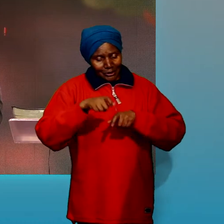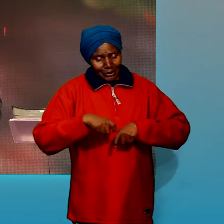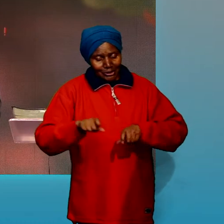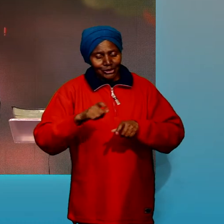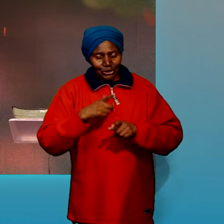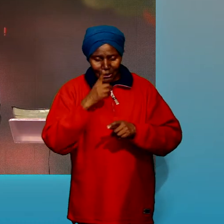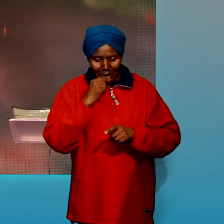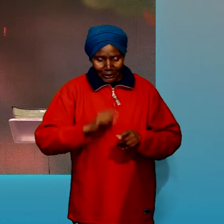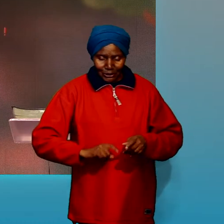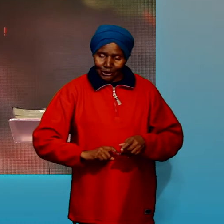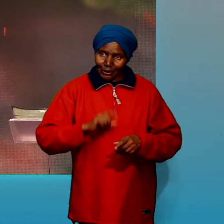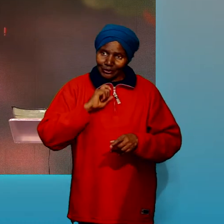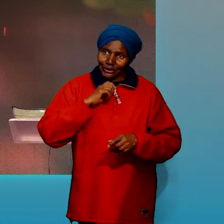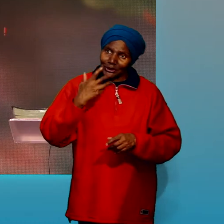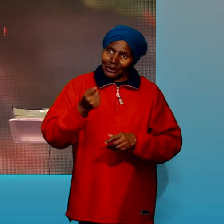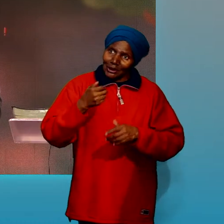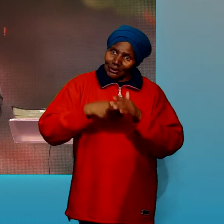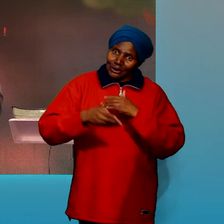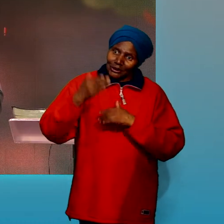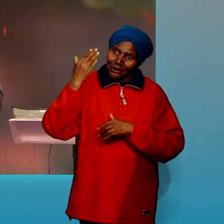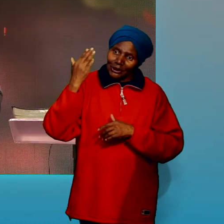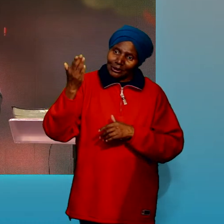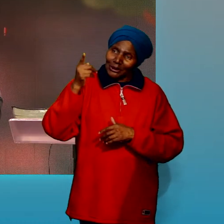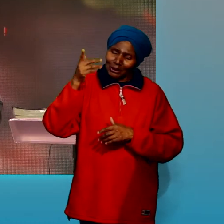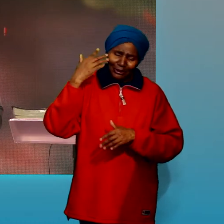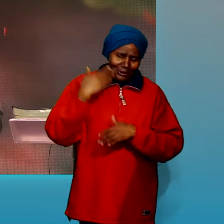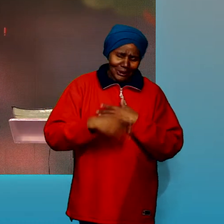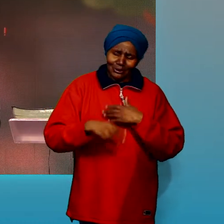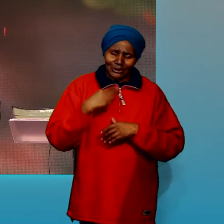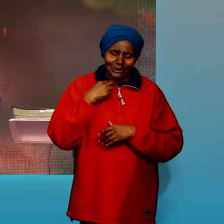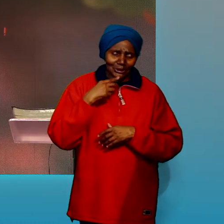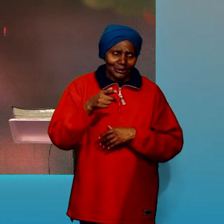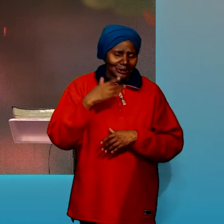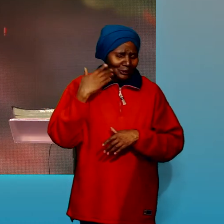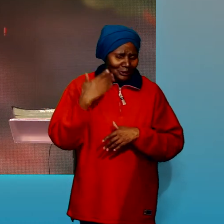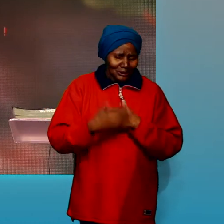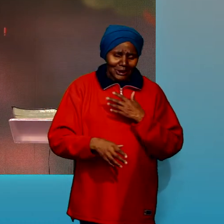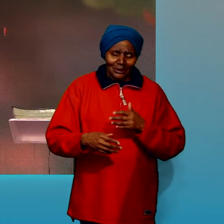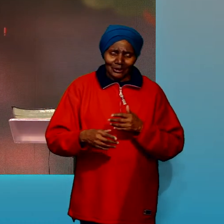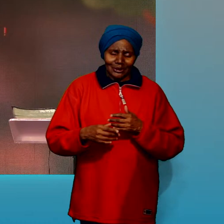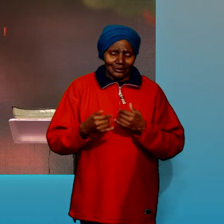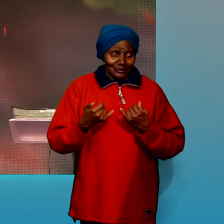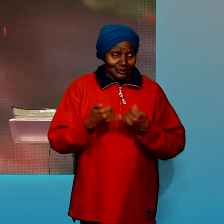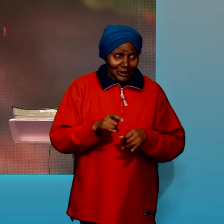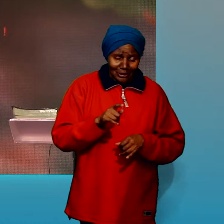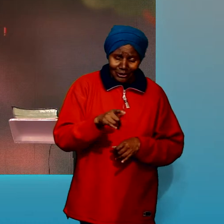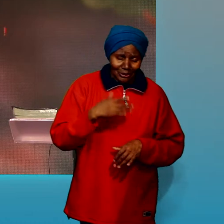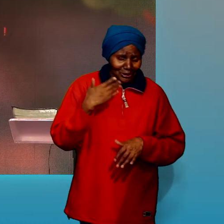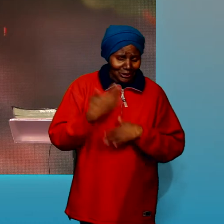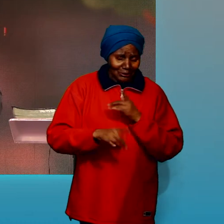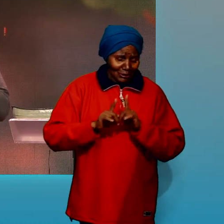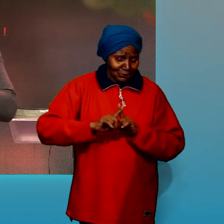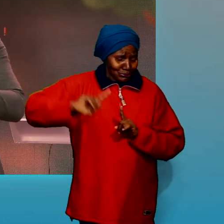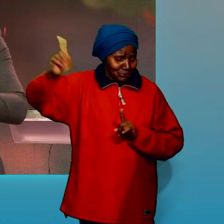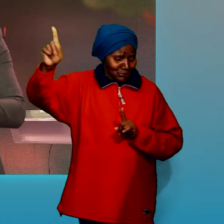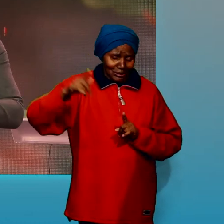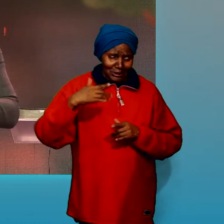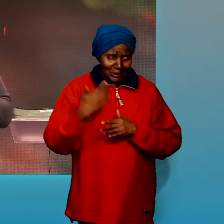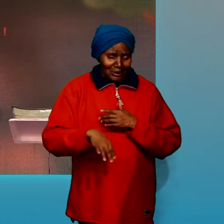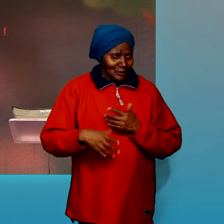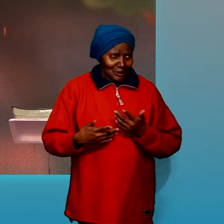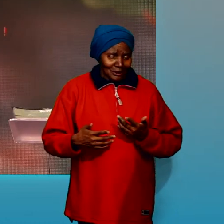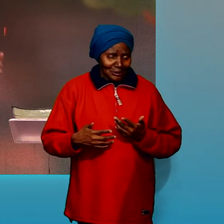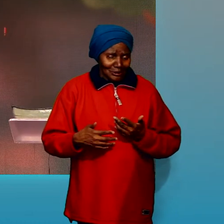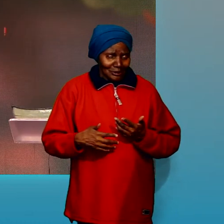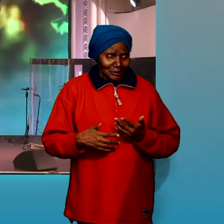tonight, knowing that he will never fail you. He will never let you down. He will never abandon you. That what might look